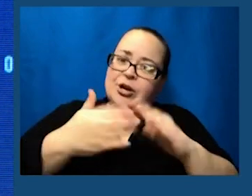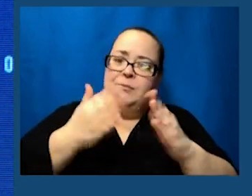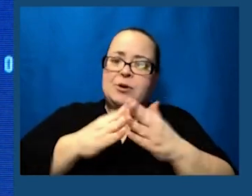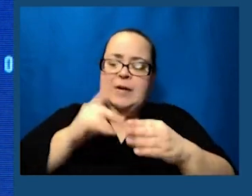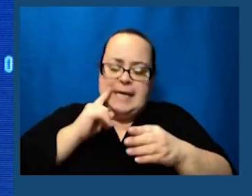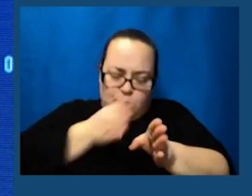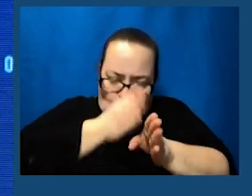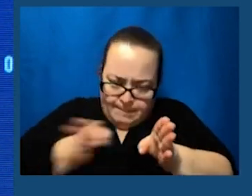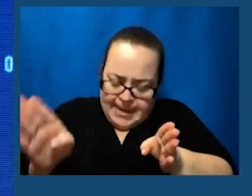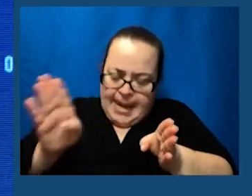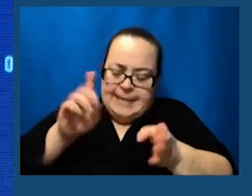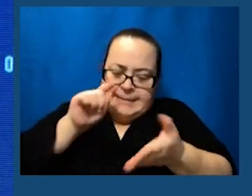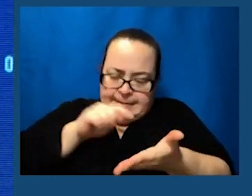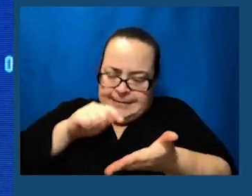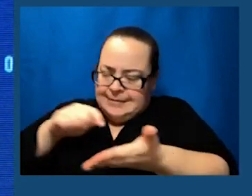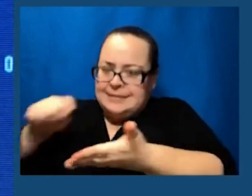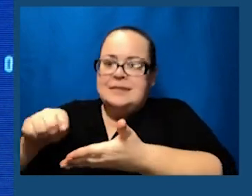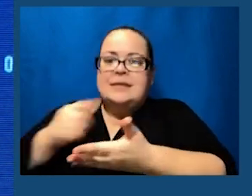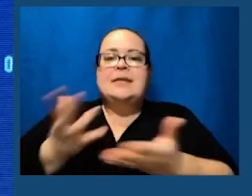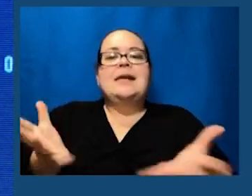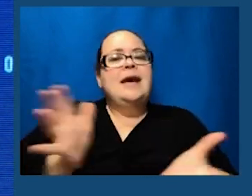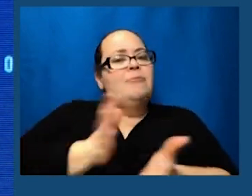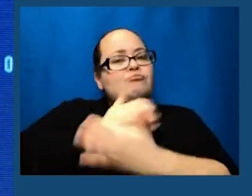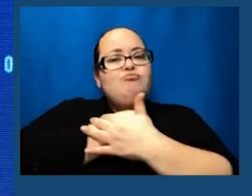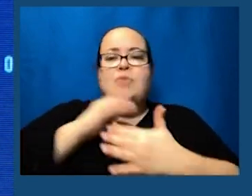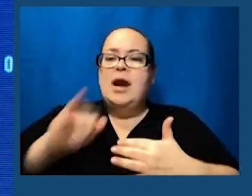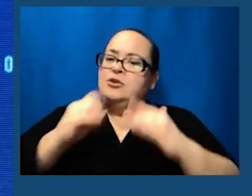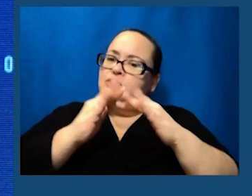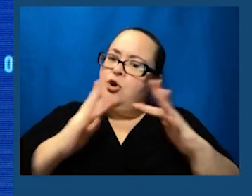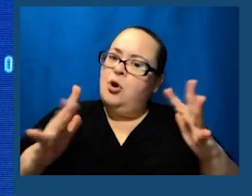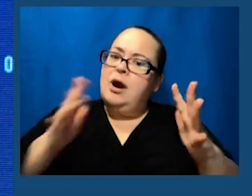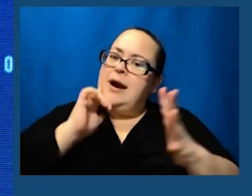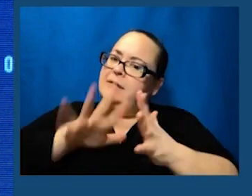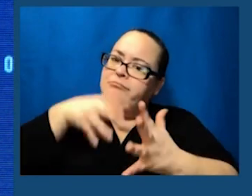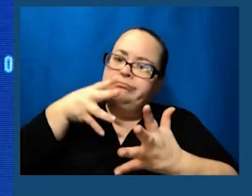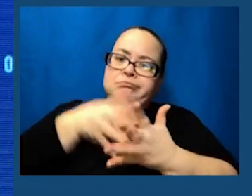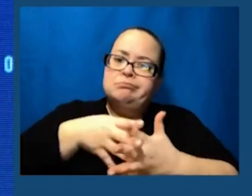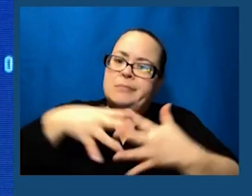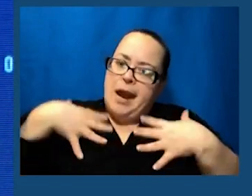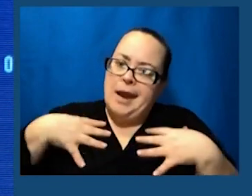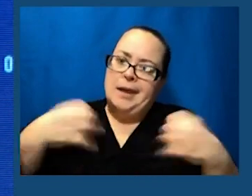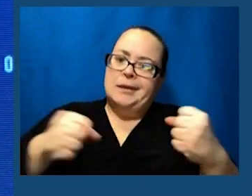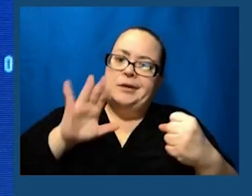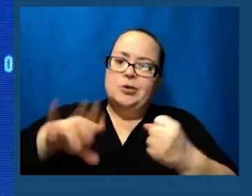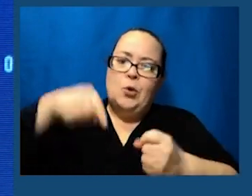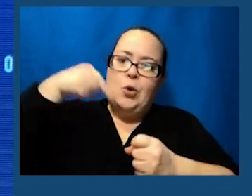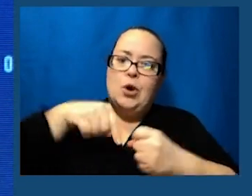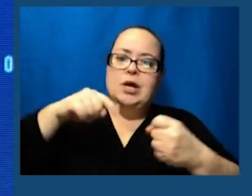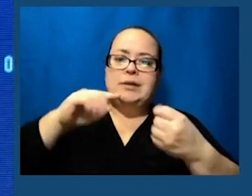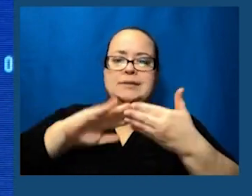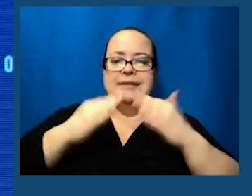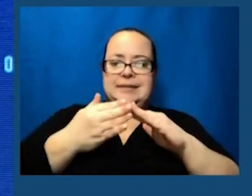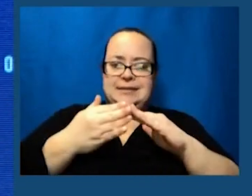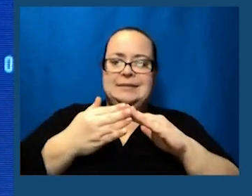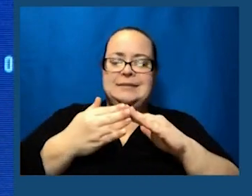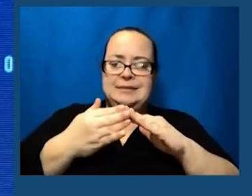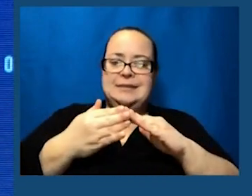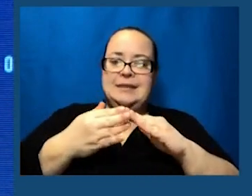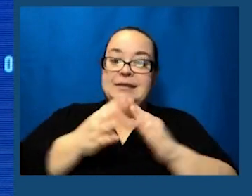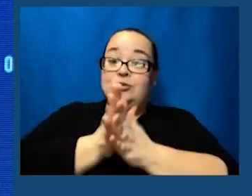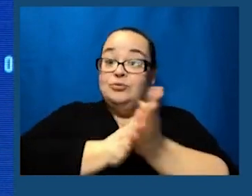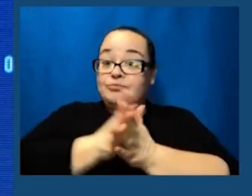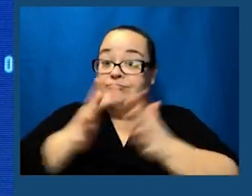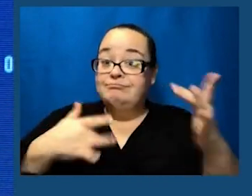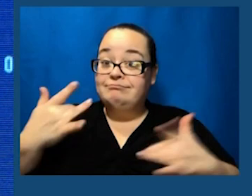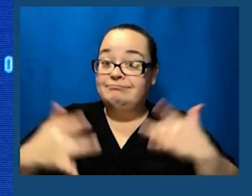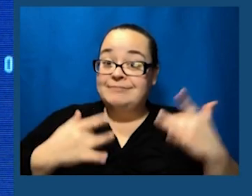history, embrace your diversity, and reinvigorate your downtowns. So we're excited to see your plans over the next 6 months, and we look forward